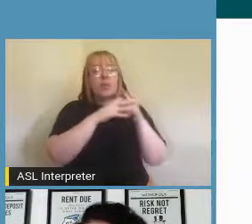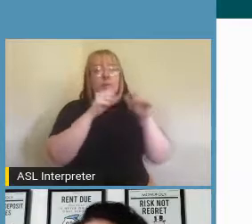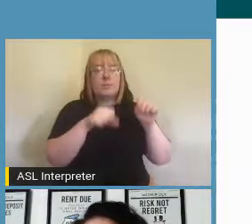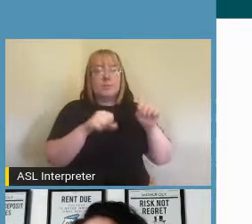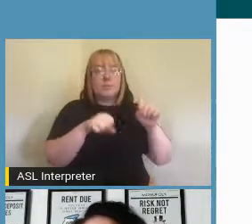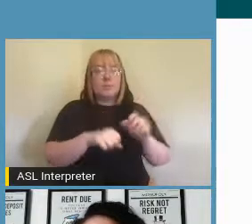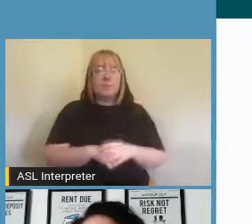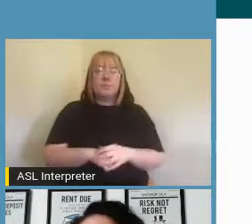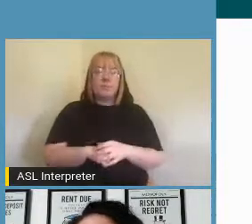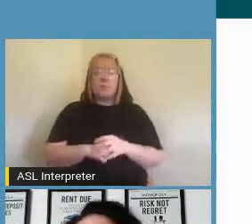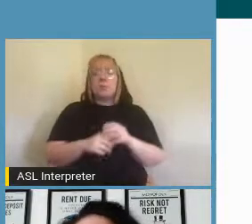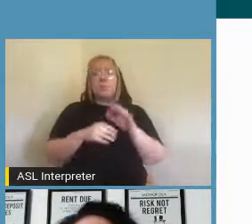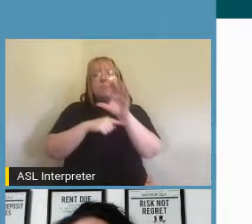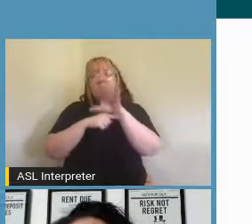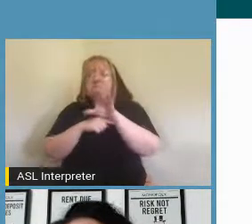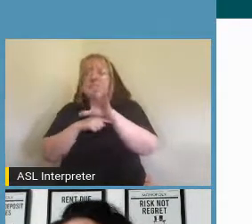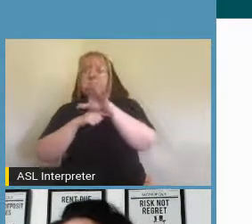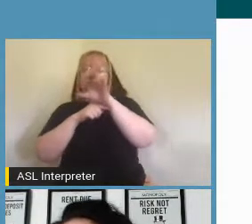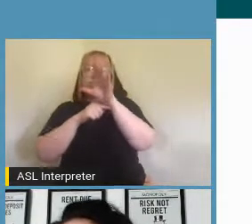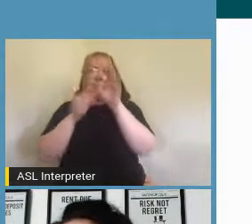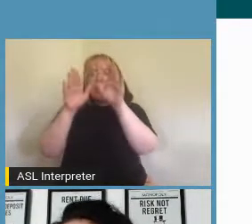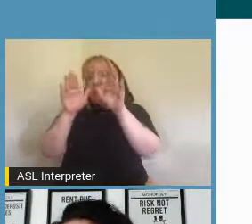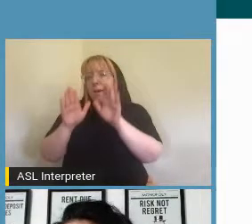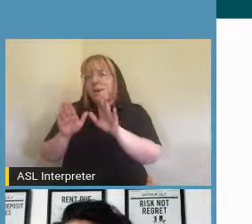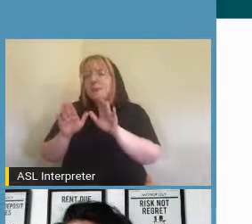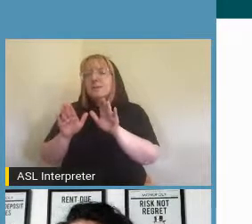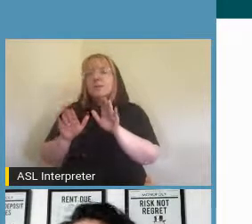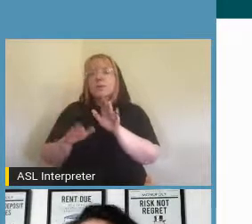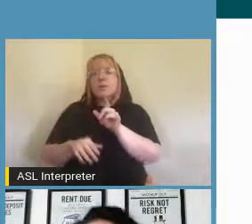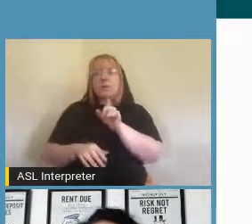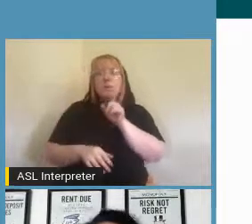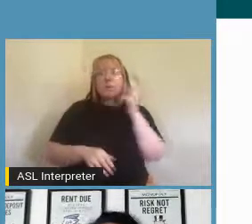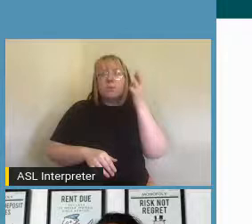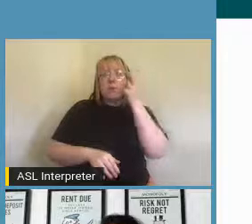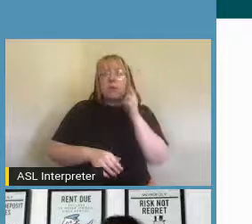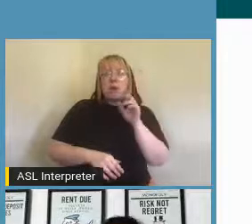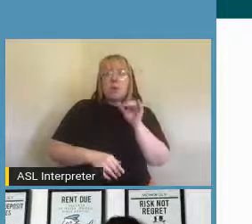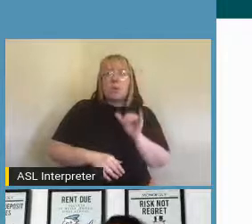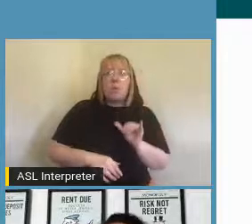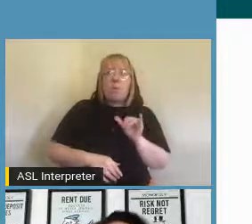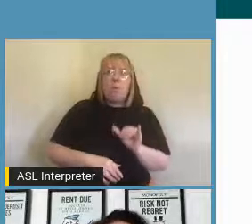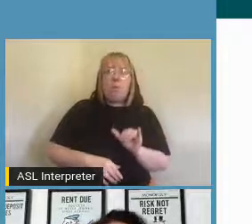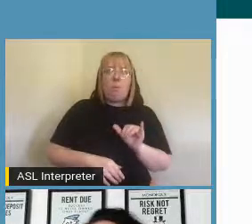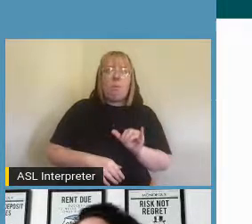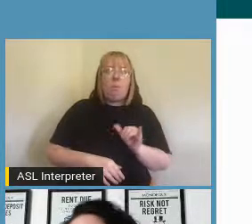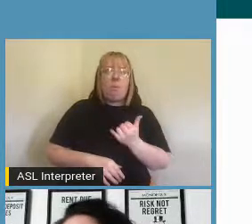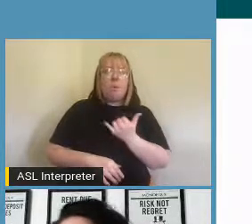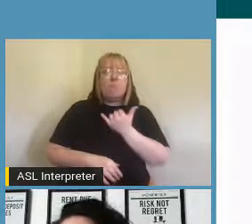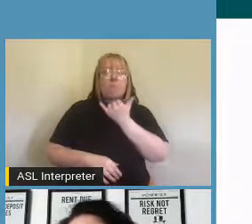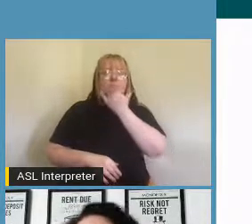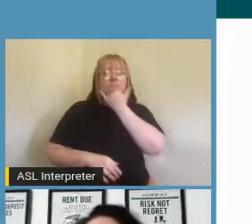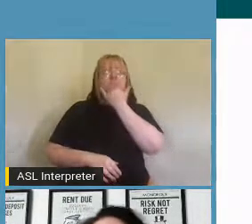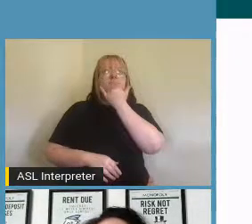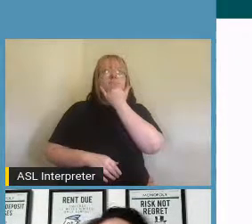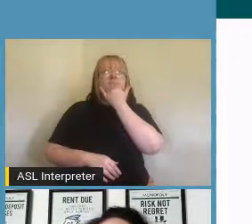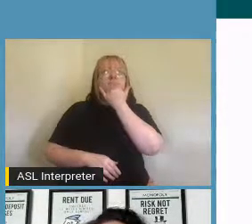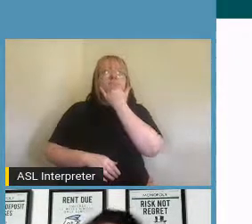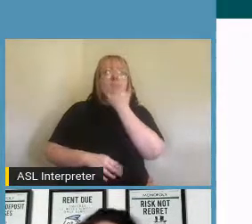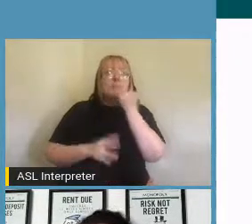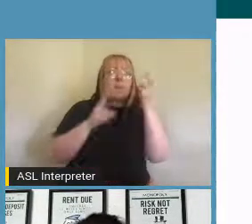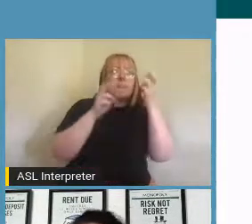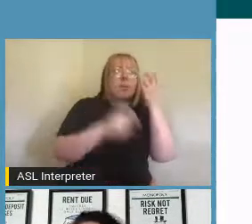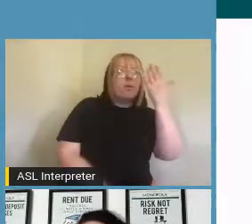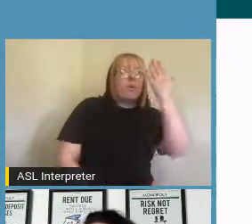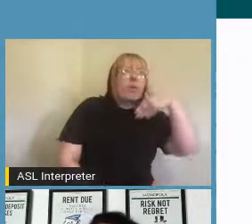film day, and then you realize that you weren't compliant, or you realize that you missed a whole theme.